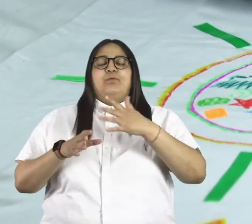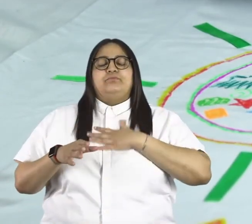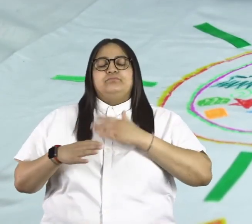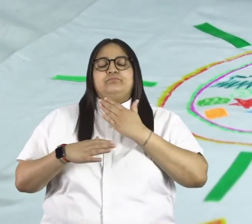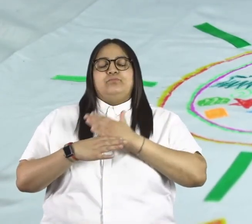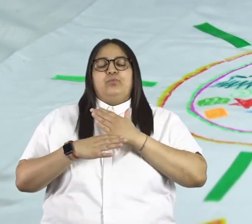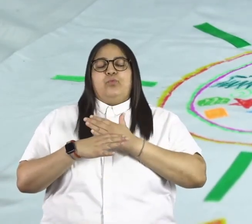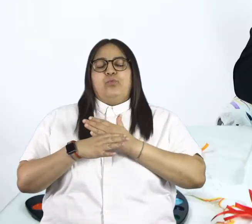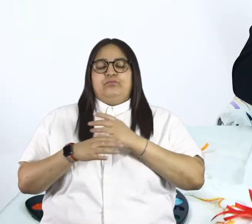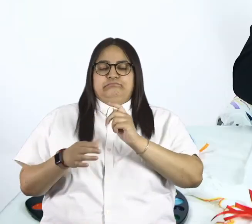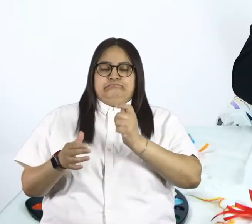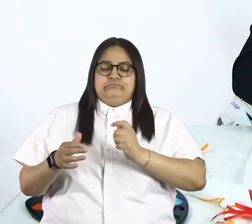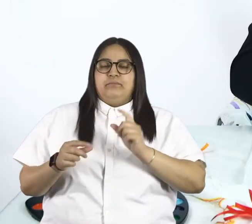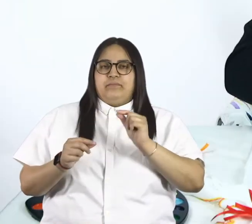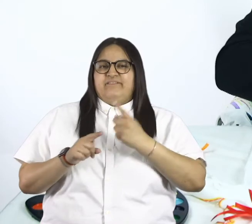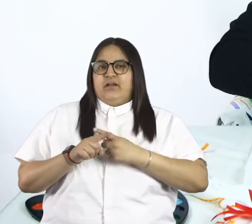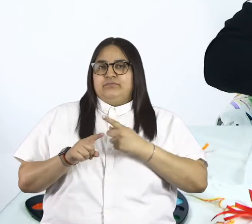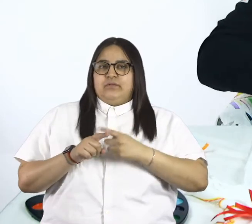ribbons,